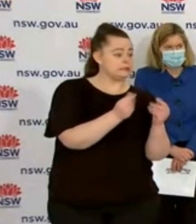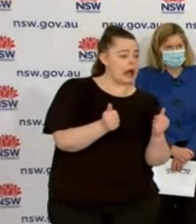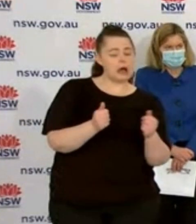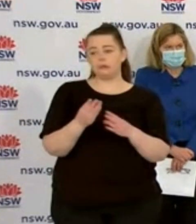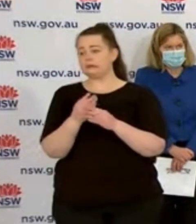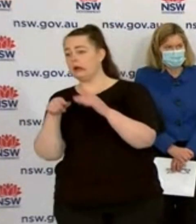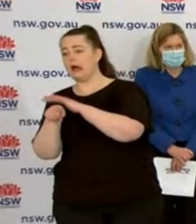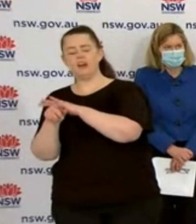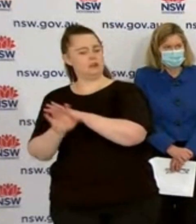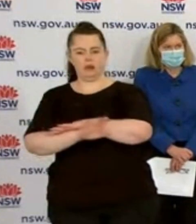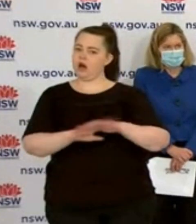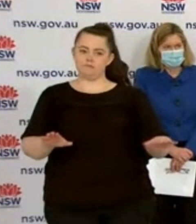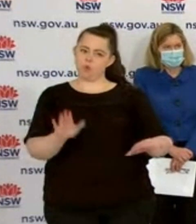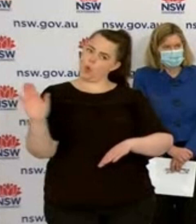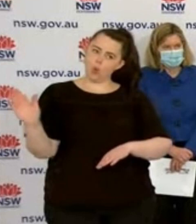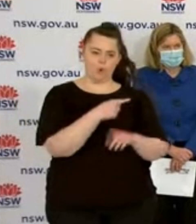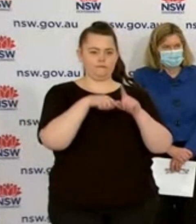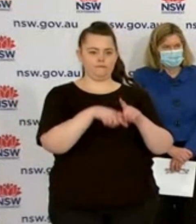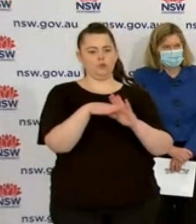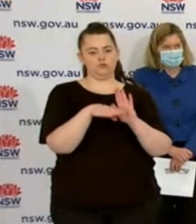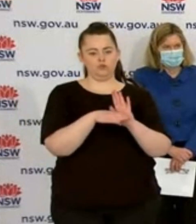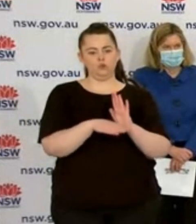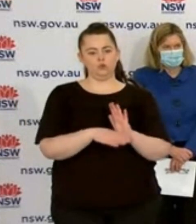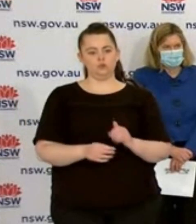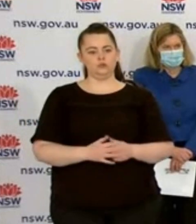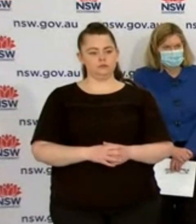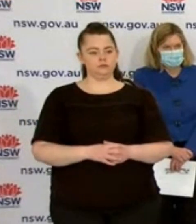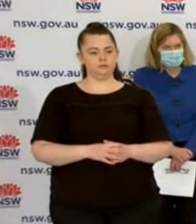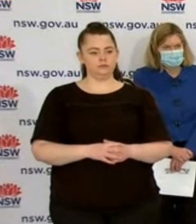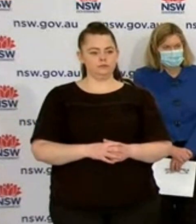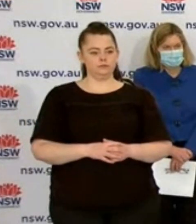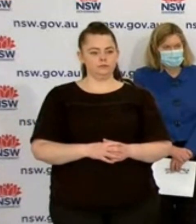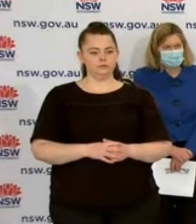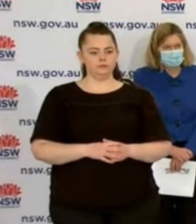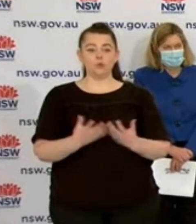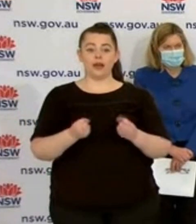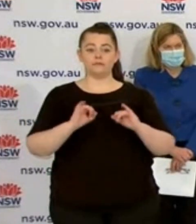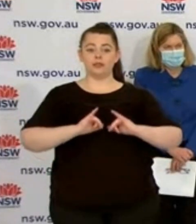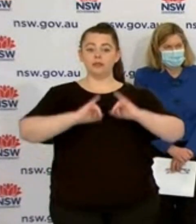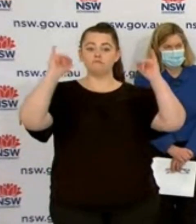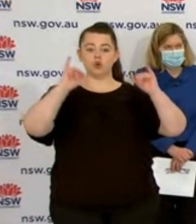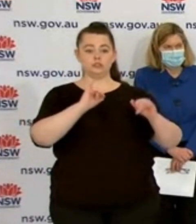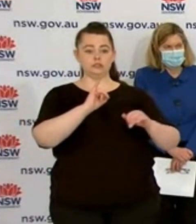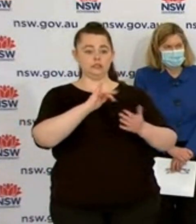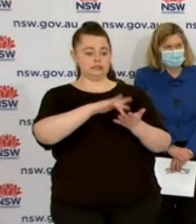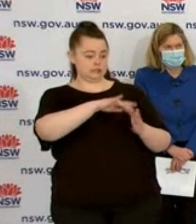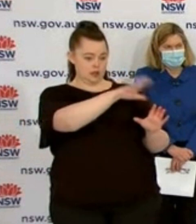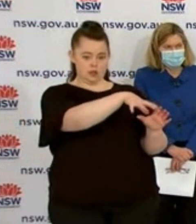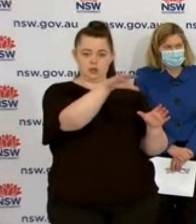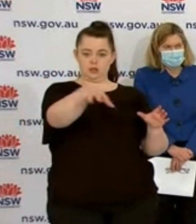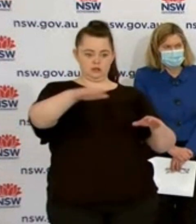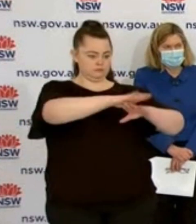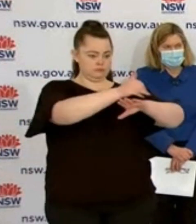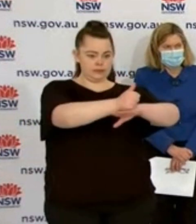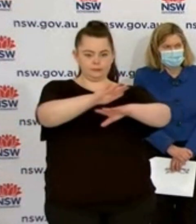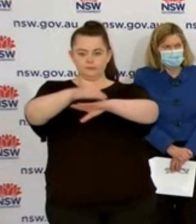Wales, as I've said before, emergency operations centres and emergency arrangements are up and running across local government areas in regional